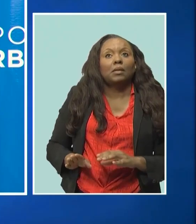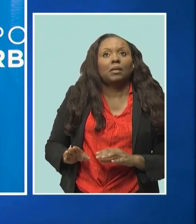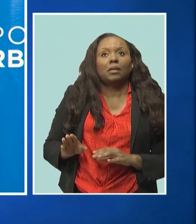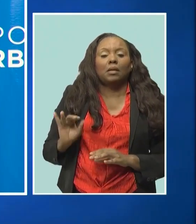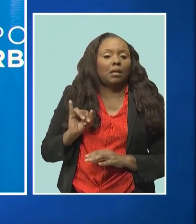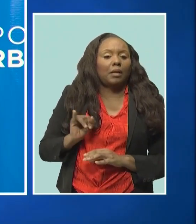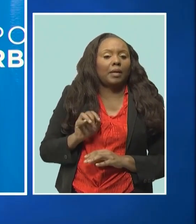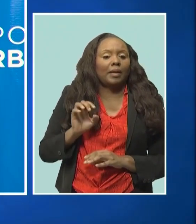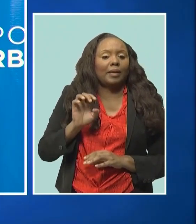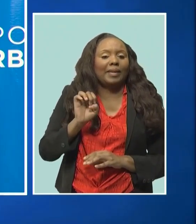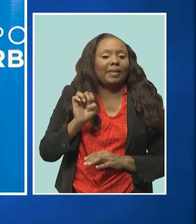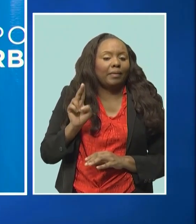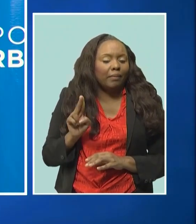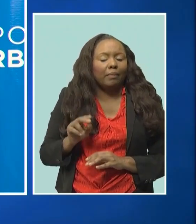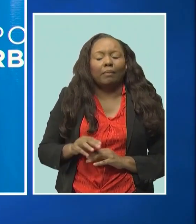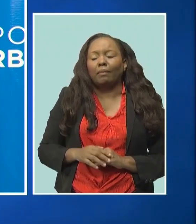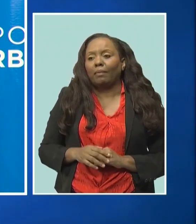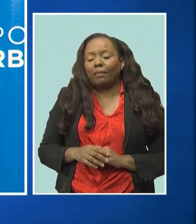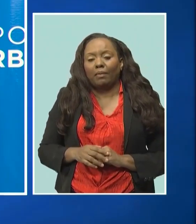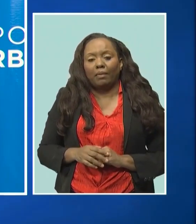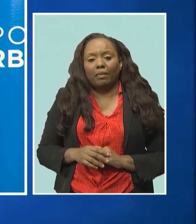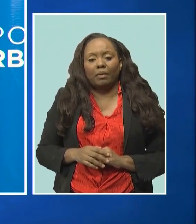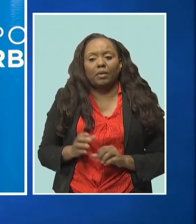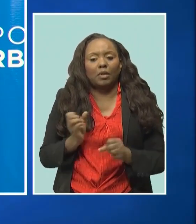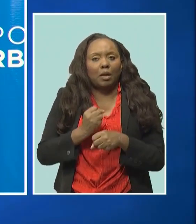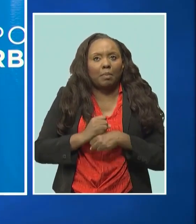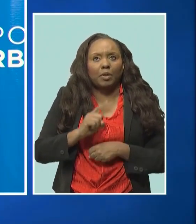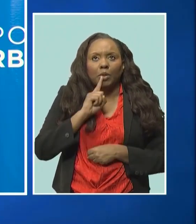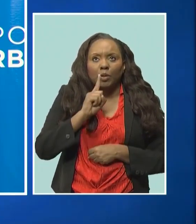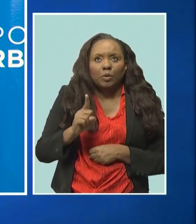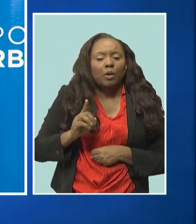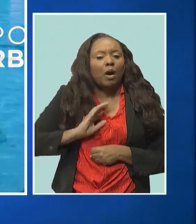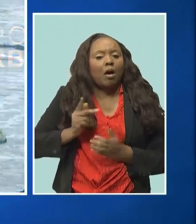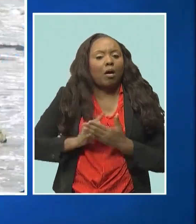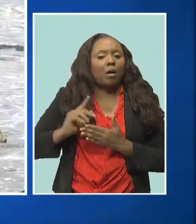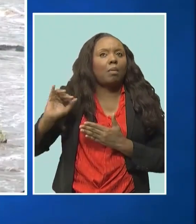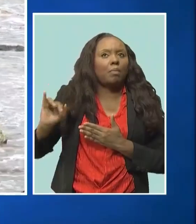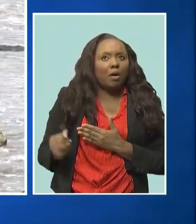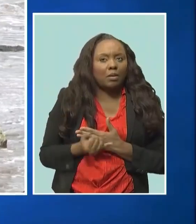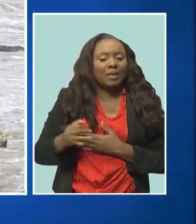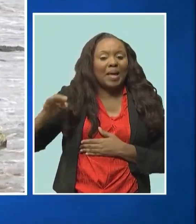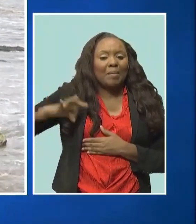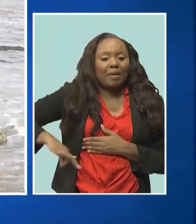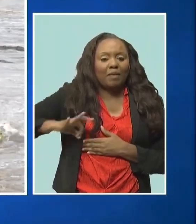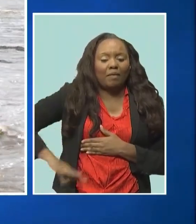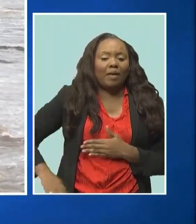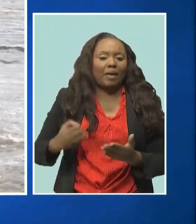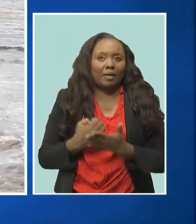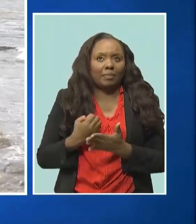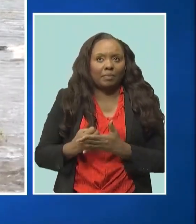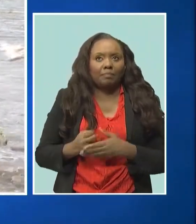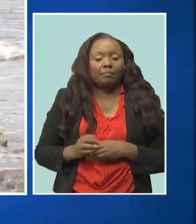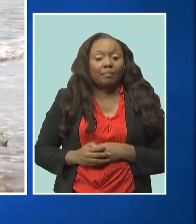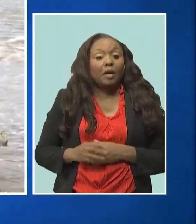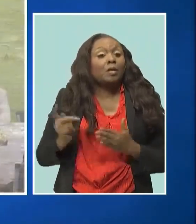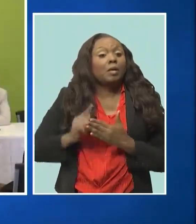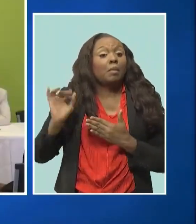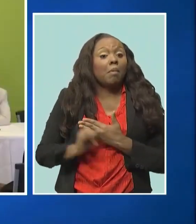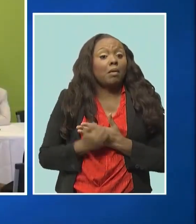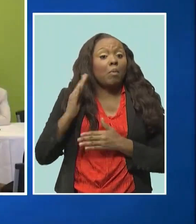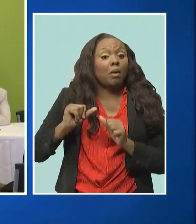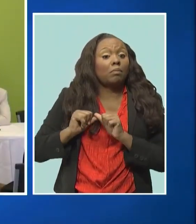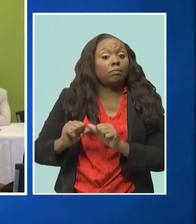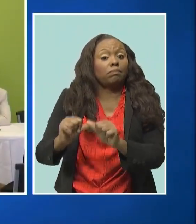European Union that make viable projects bankable. The Sargassum project will run for 18 months. Trevor